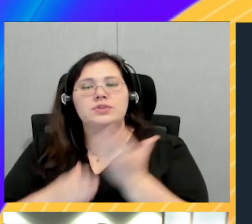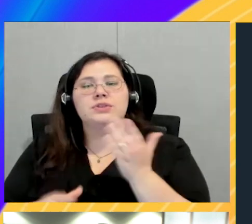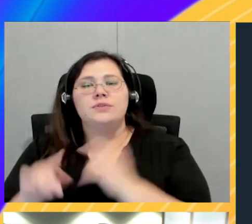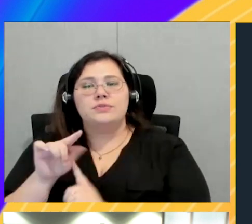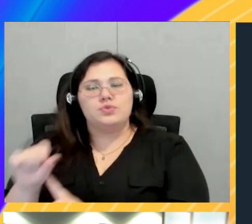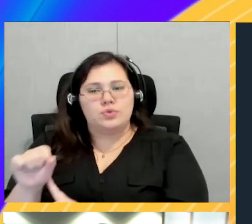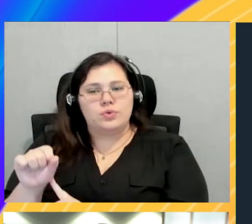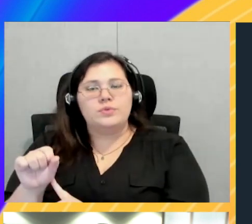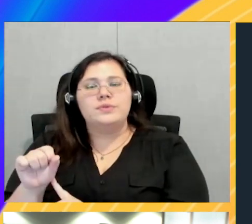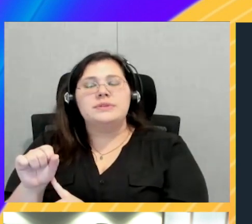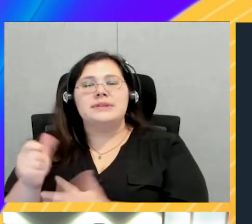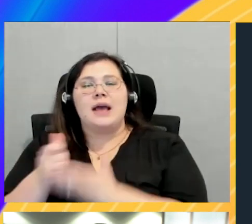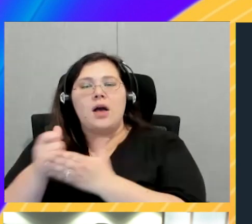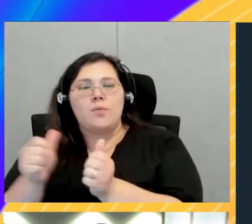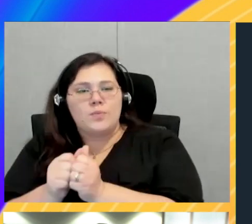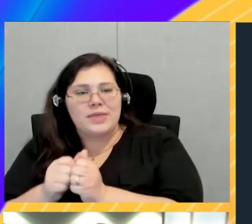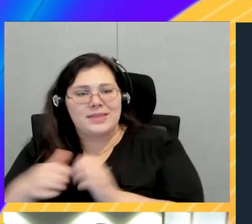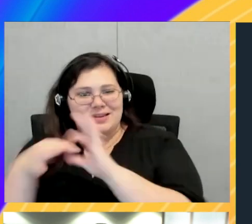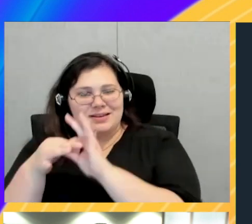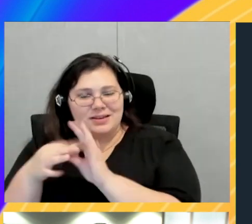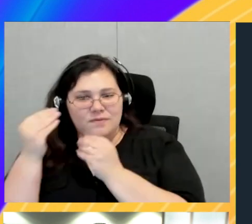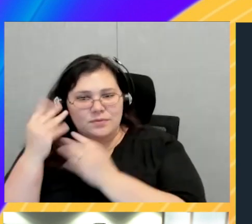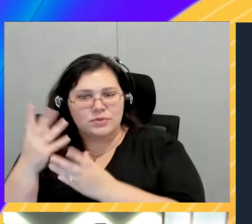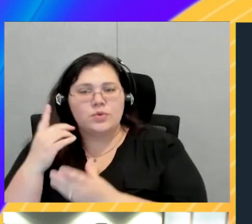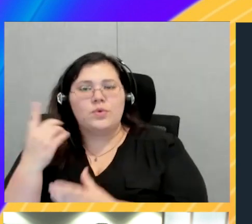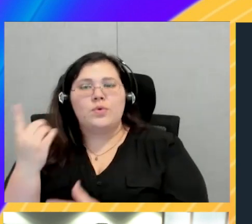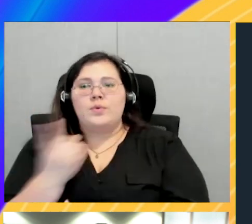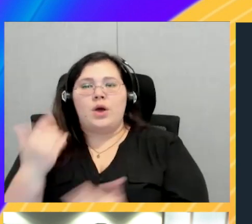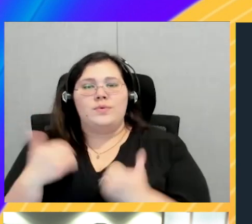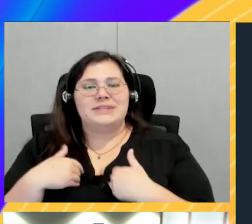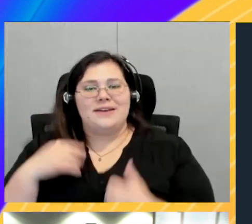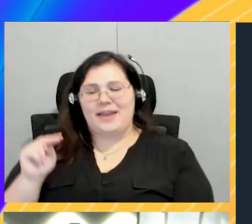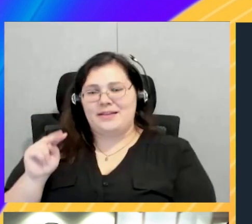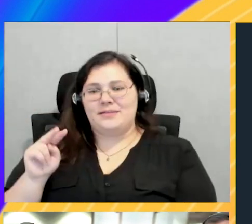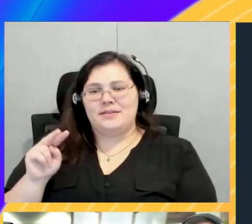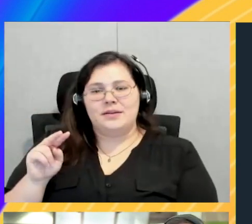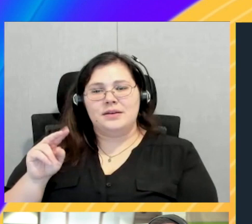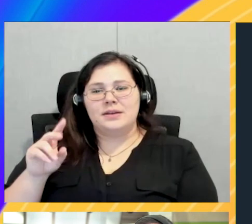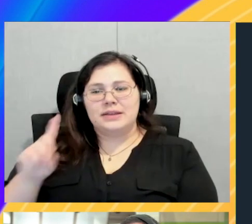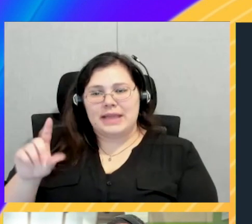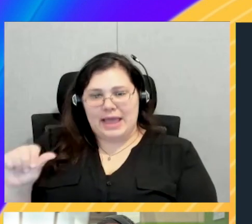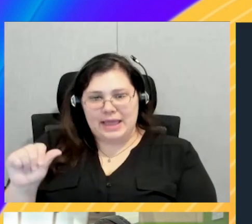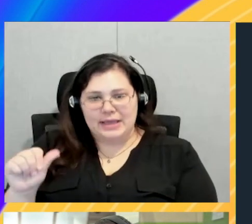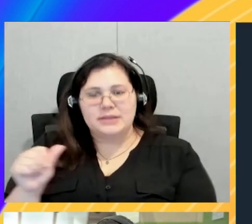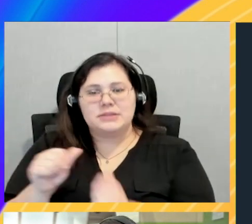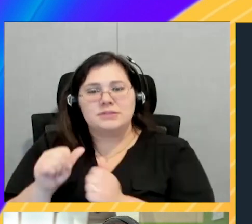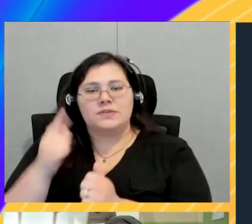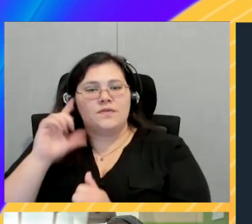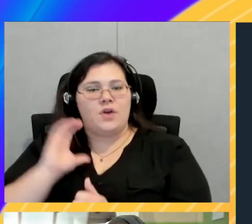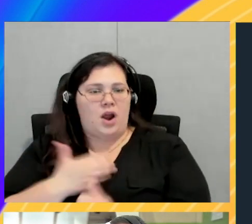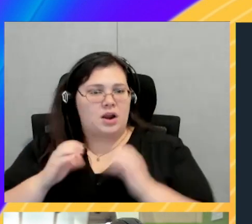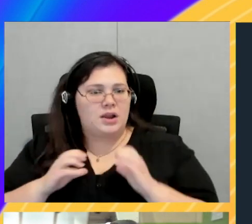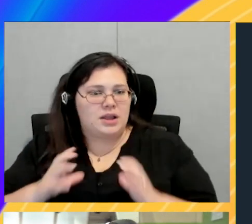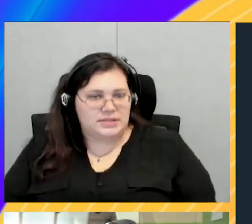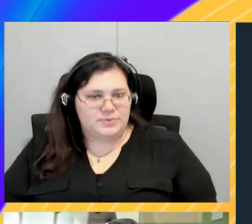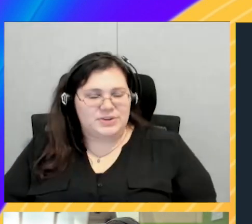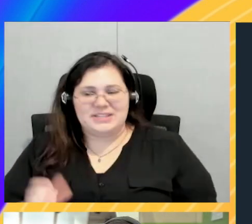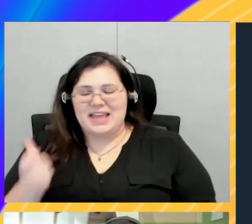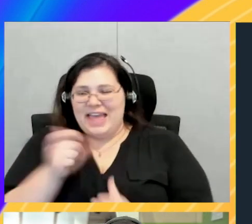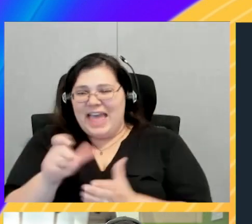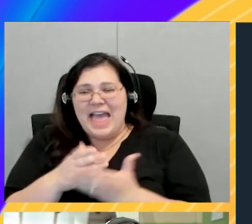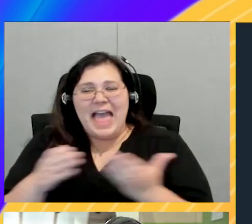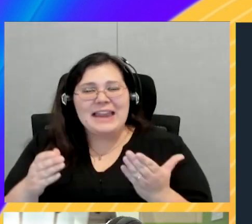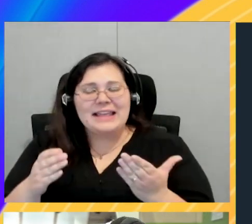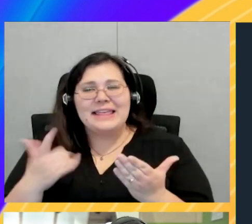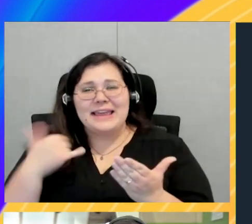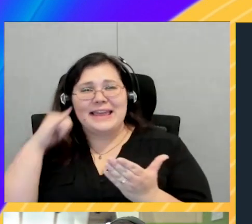always under NDA with our customers. Any kind of things that we relate are always abstracted.